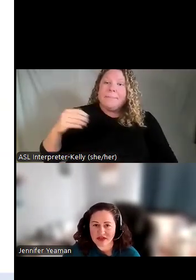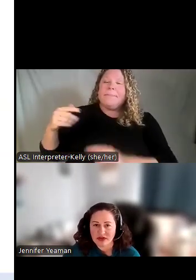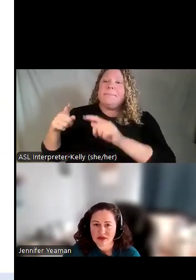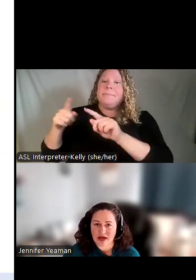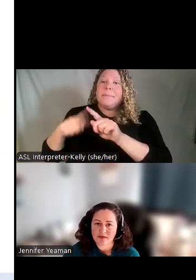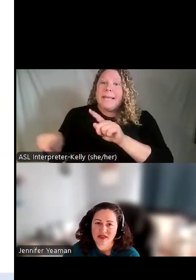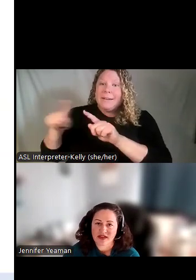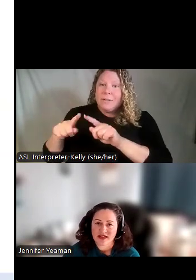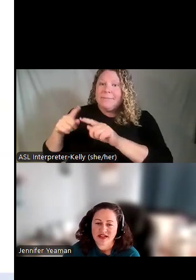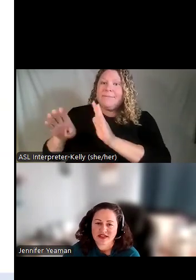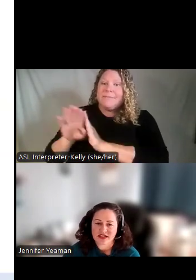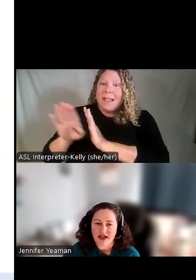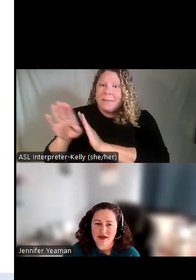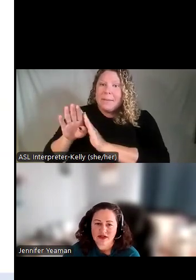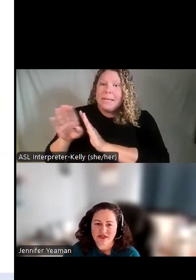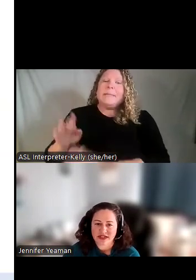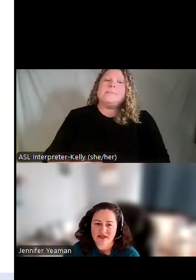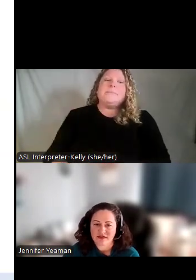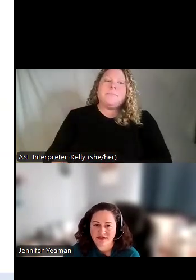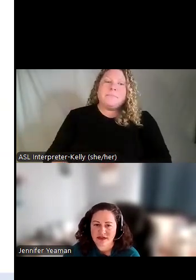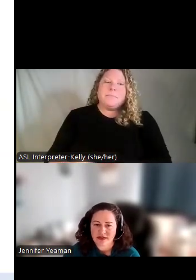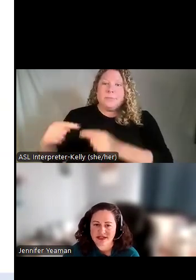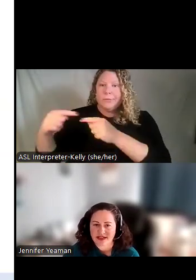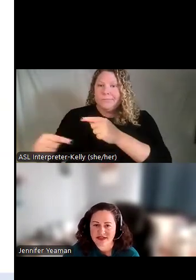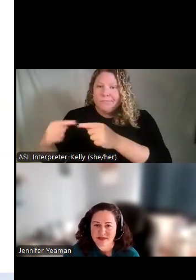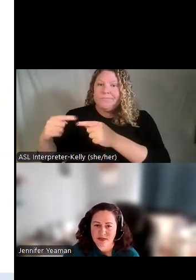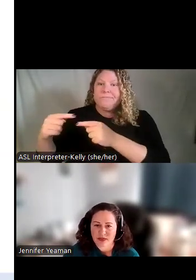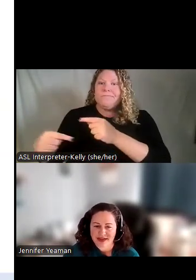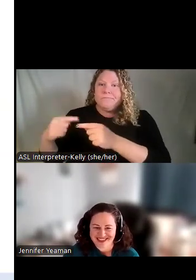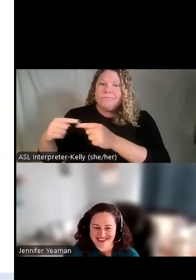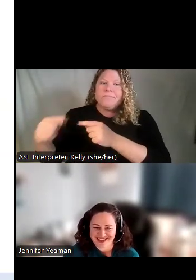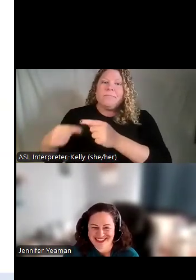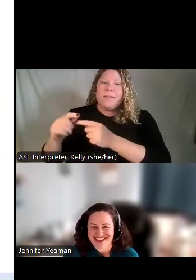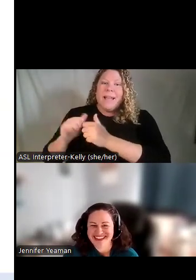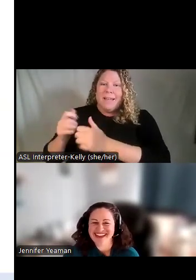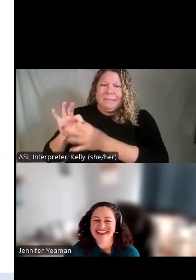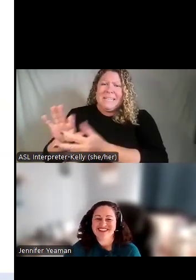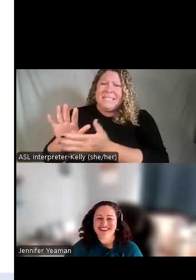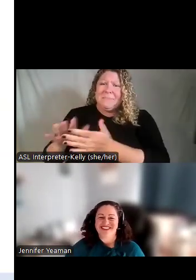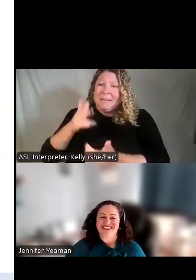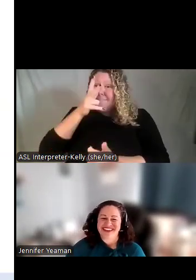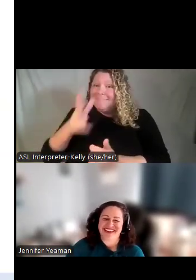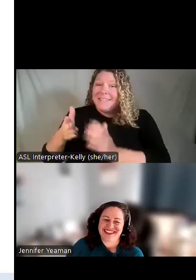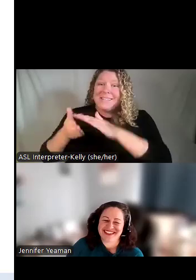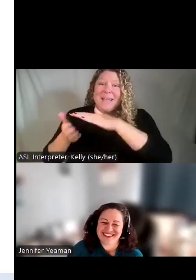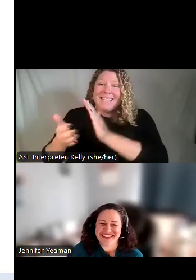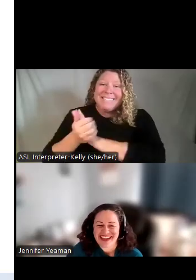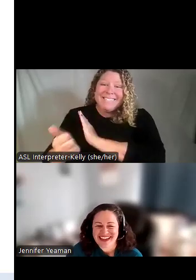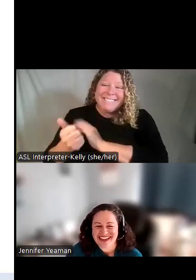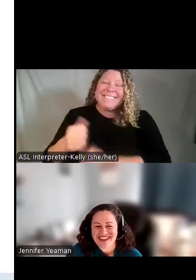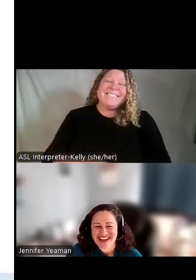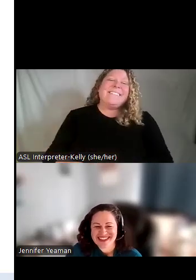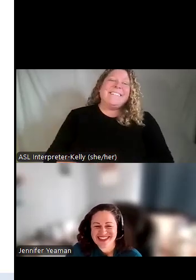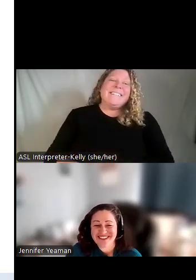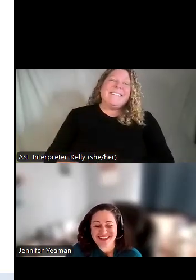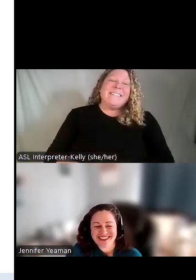we've also saw how iterative development ties to my poor baking skills. Before we get on to